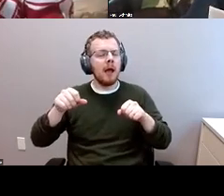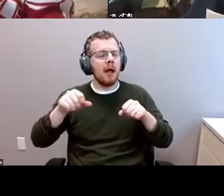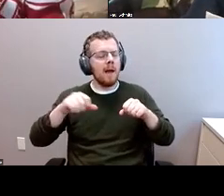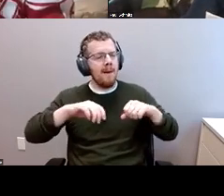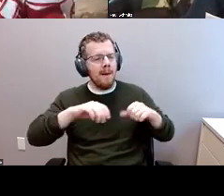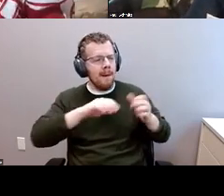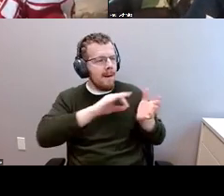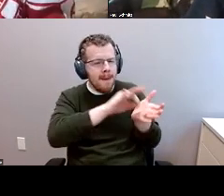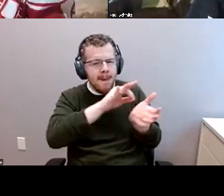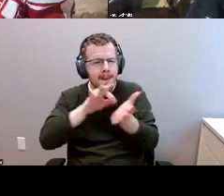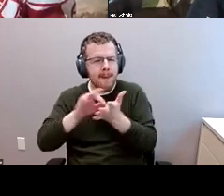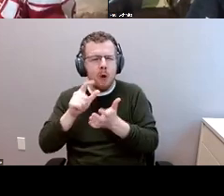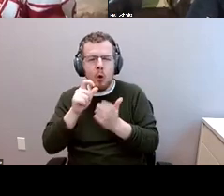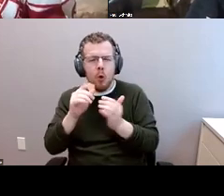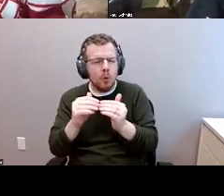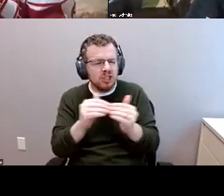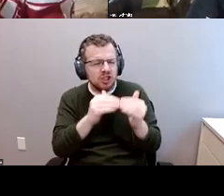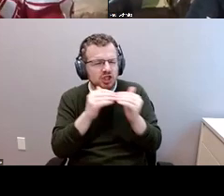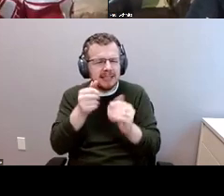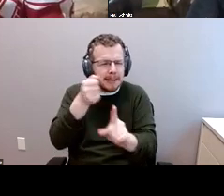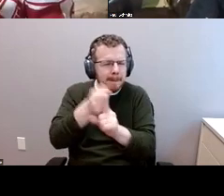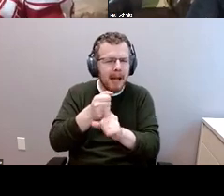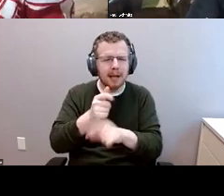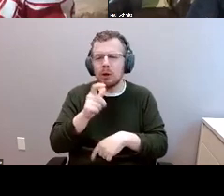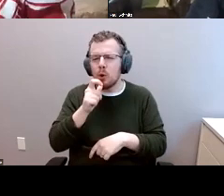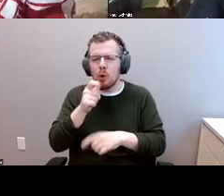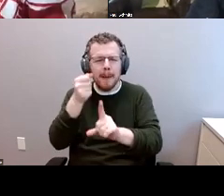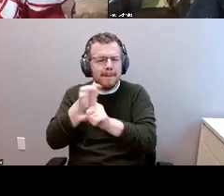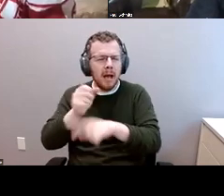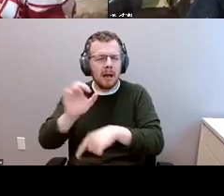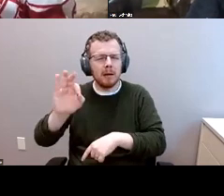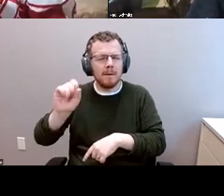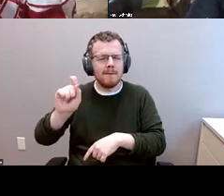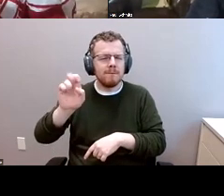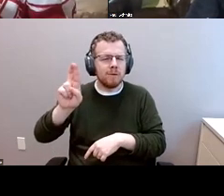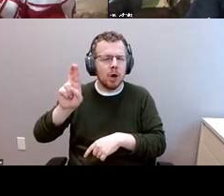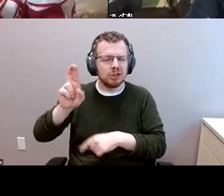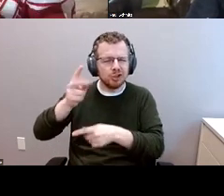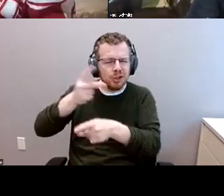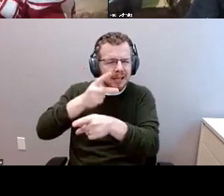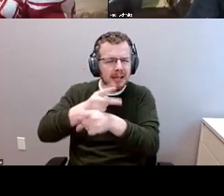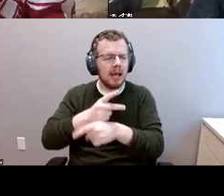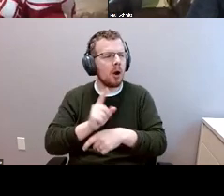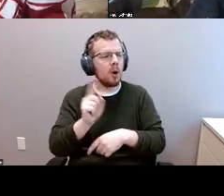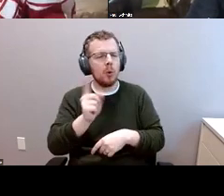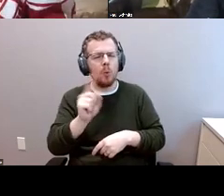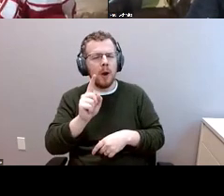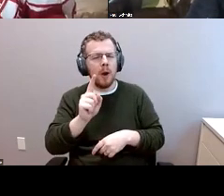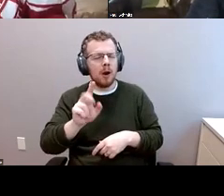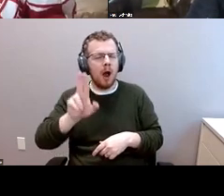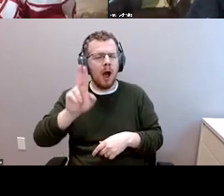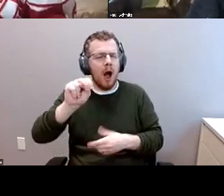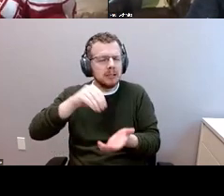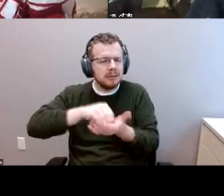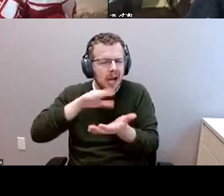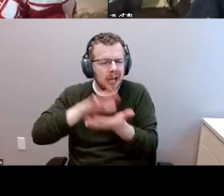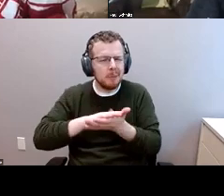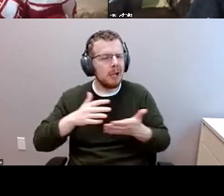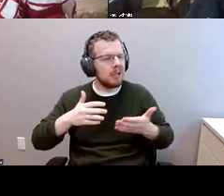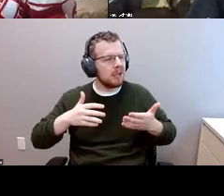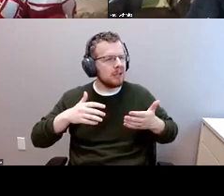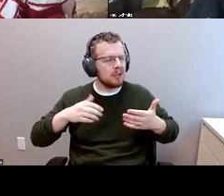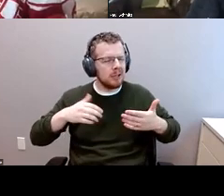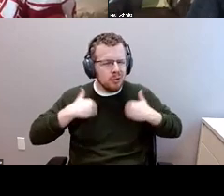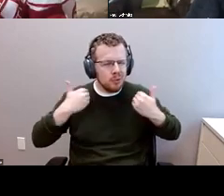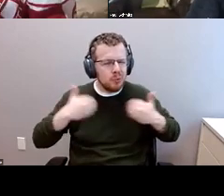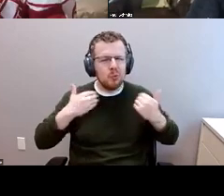justice impacted, who is foster care impacted, who are our undocumented students, youth and young adults, in ways